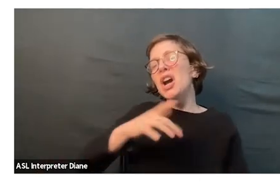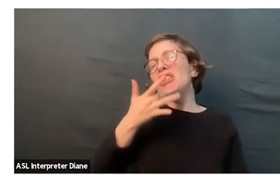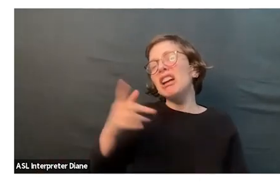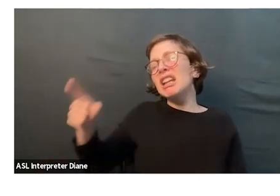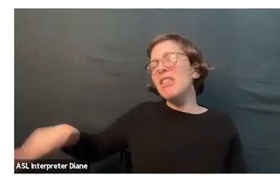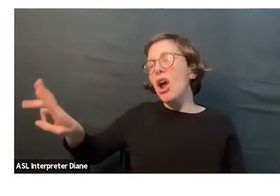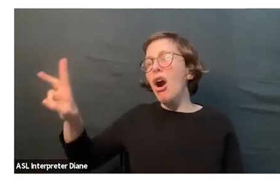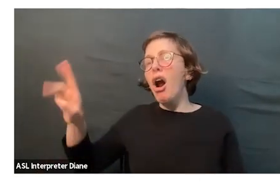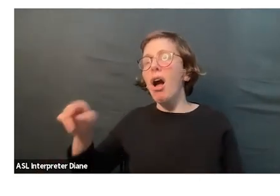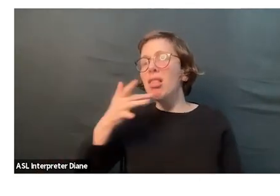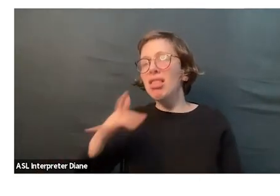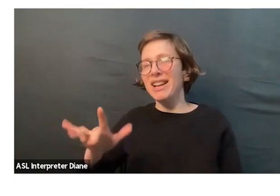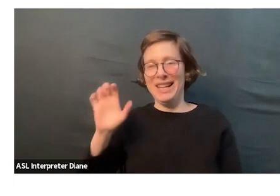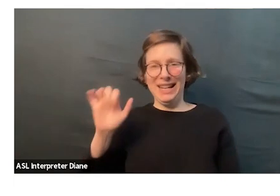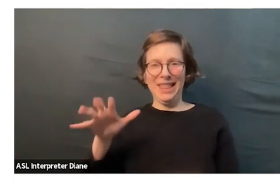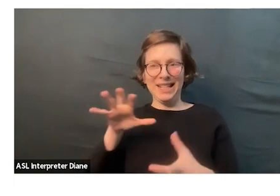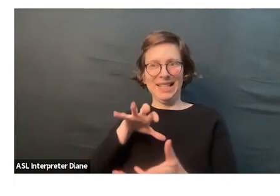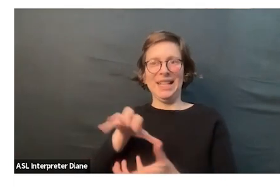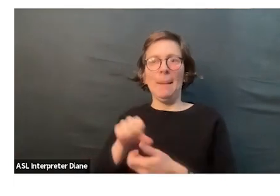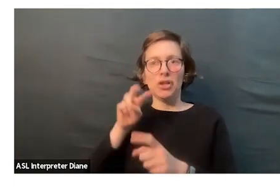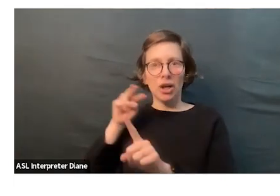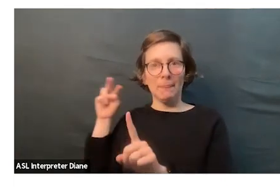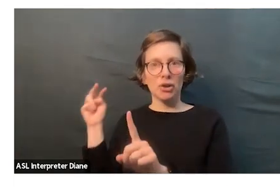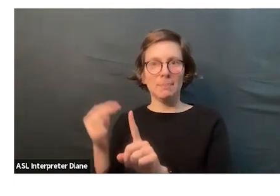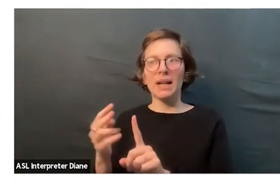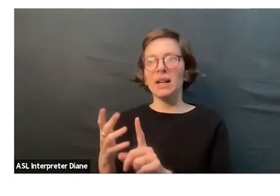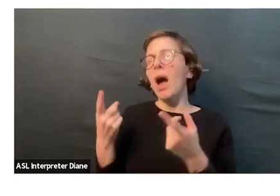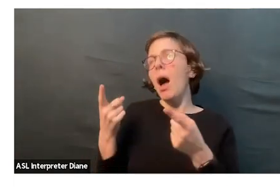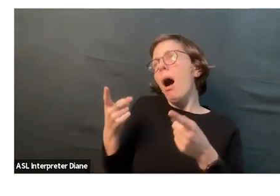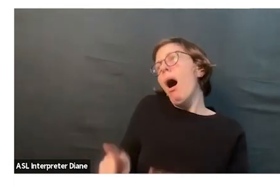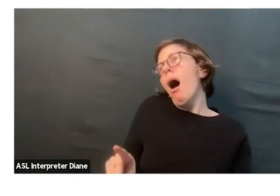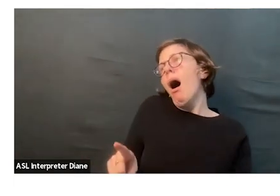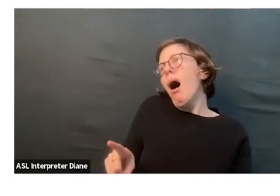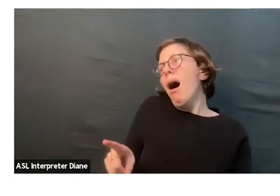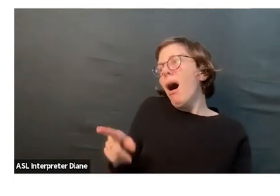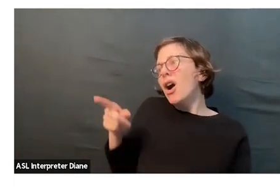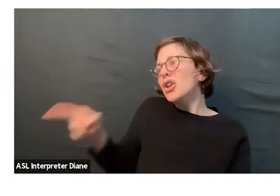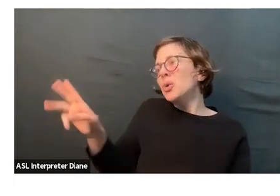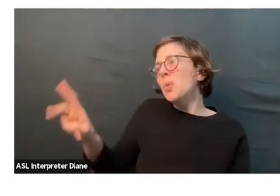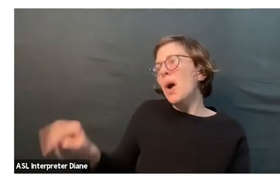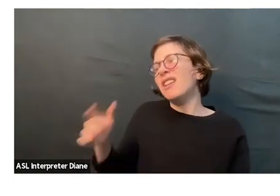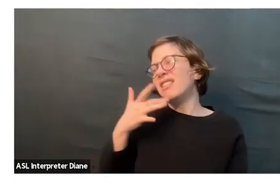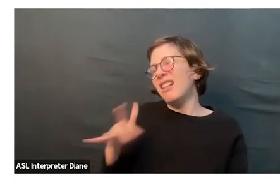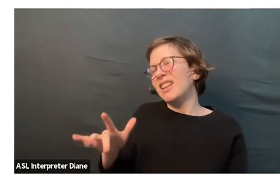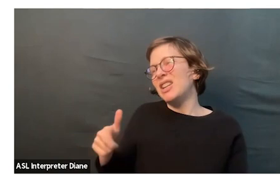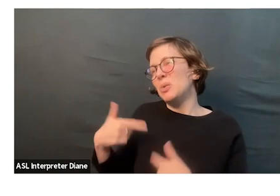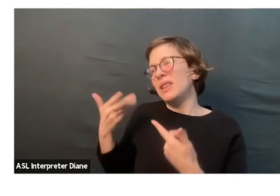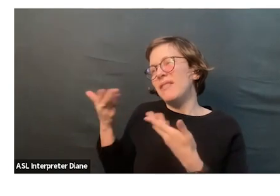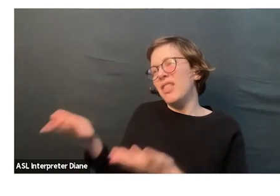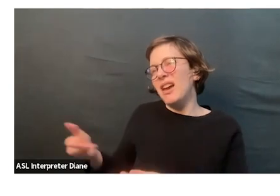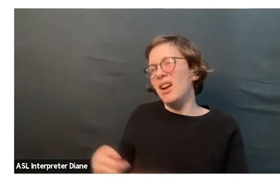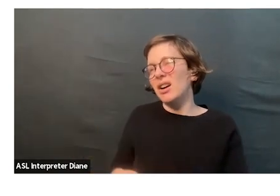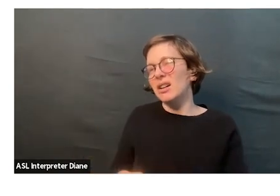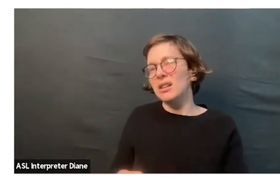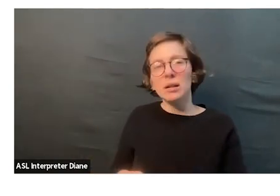p.m. EST. Our interpreter, we're now at one interpreter because our other interpreter had to